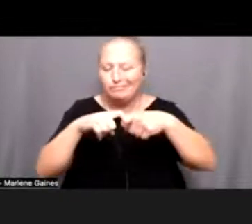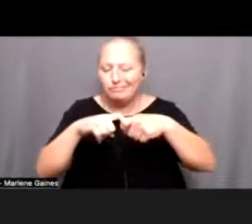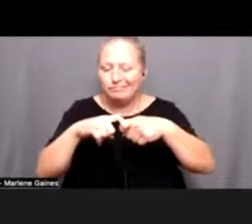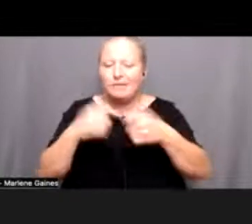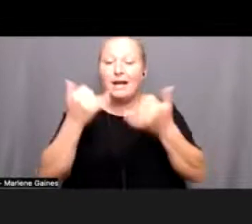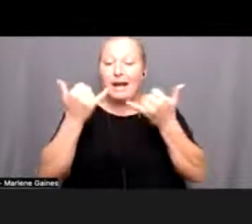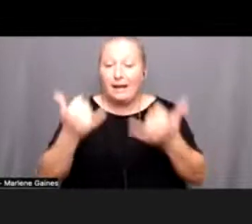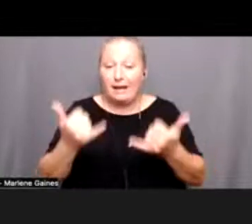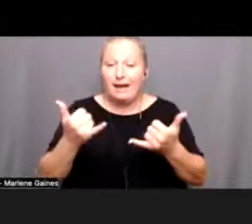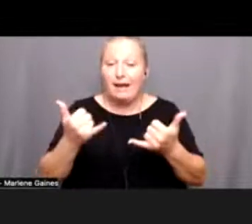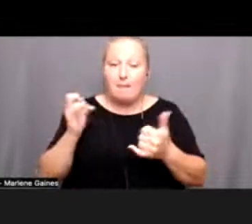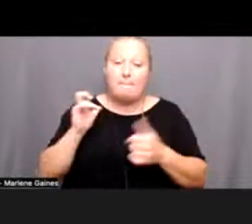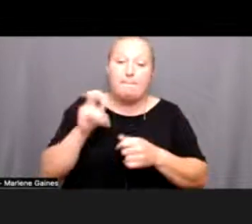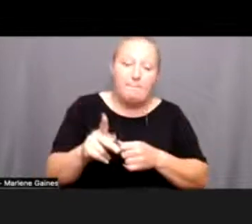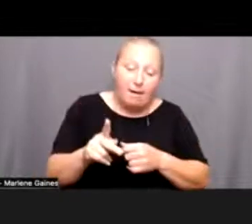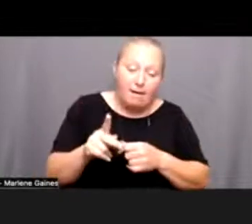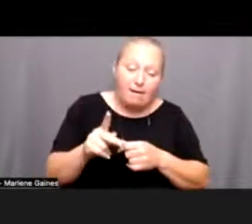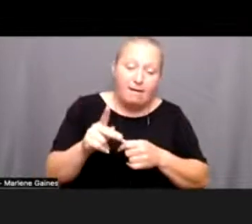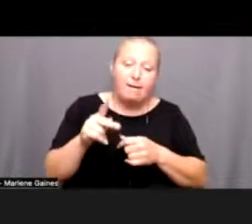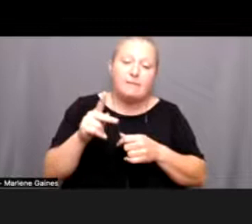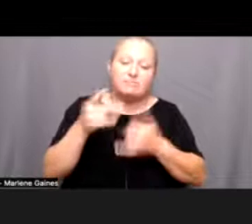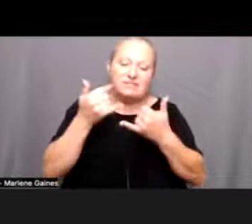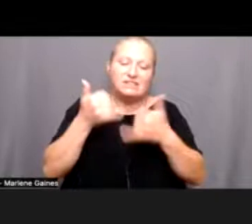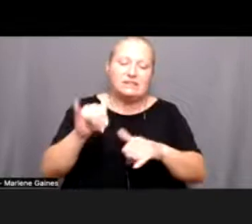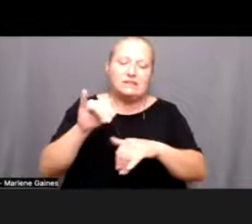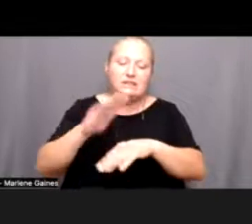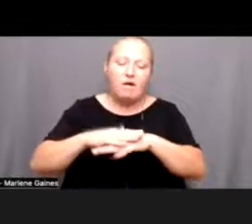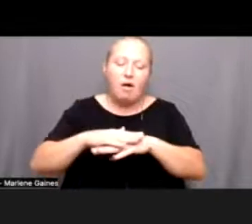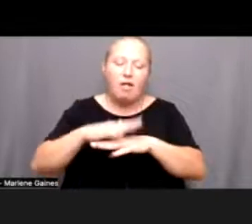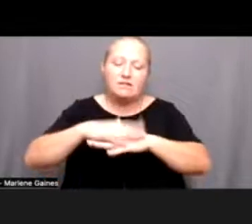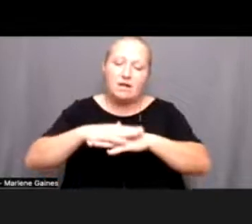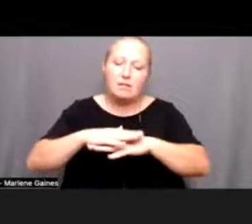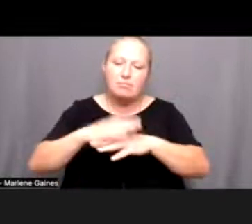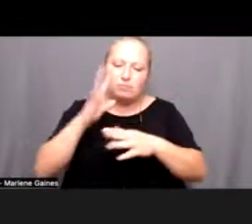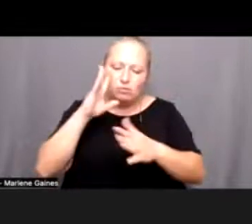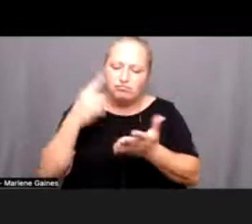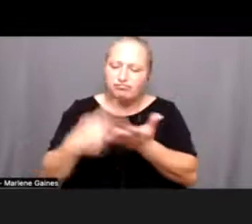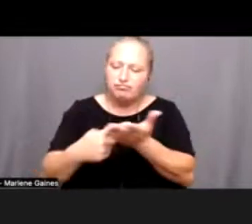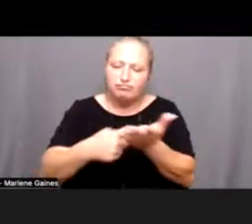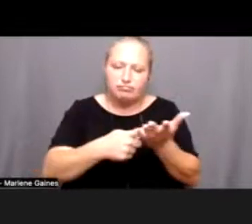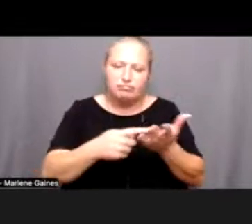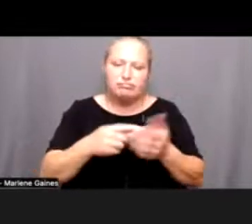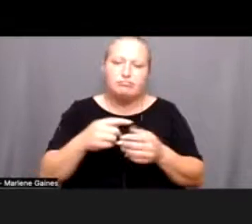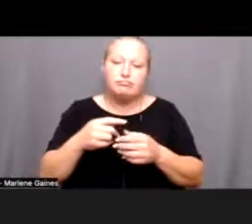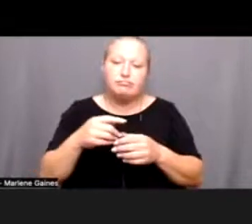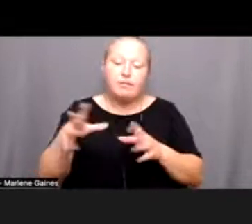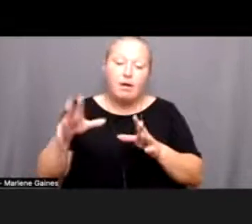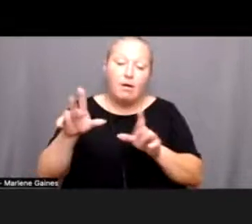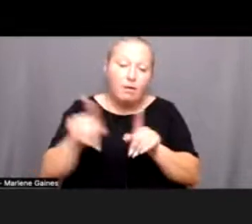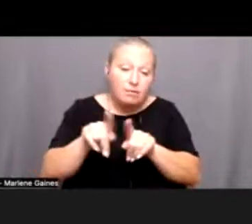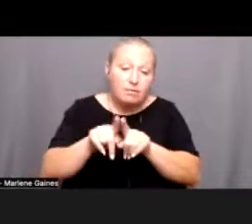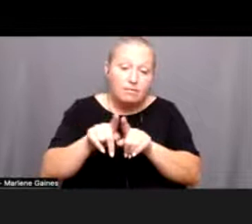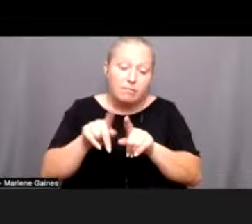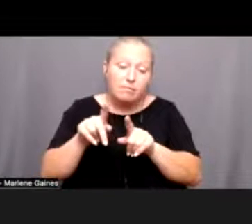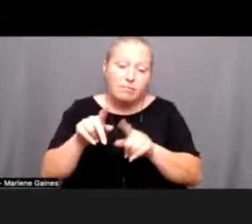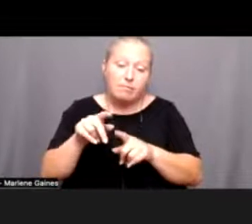it is coming back, and it is still on the table and to be talked about. So additionally,